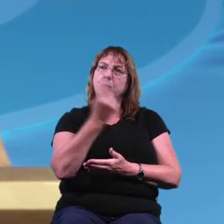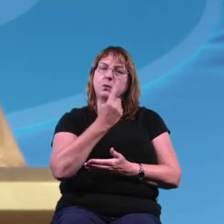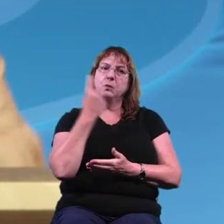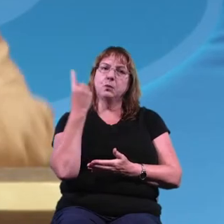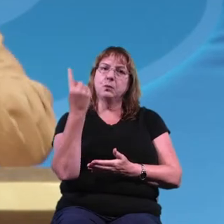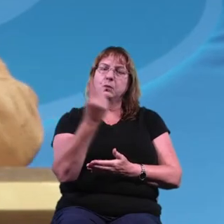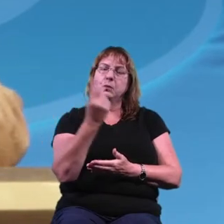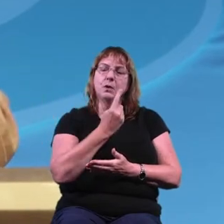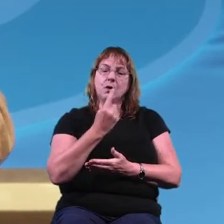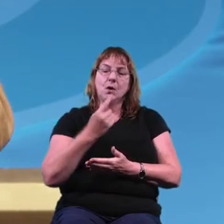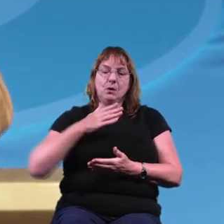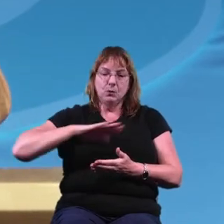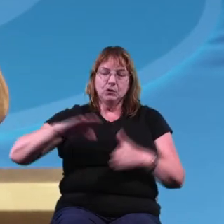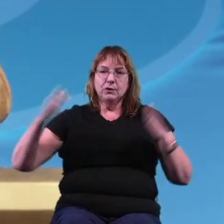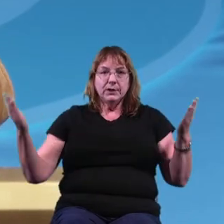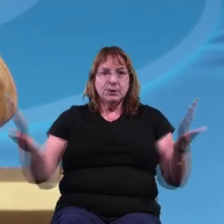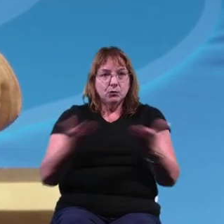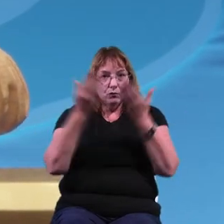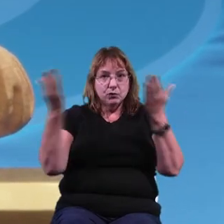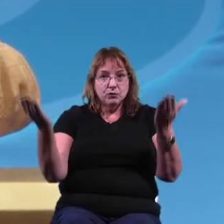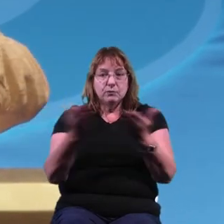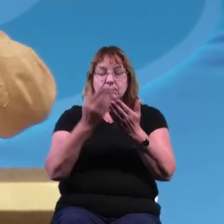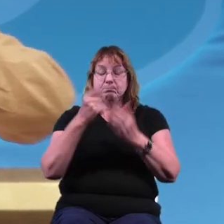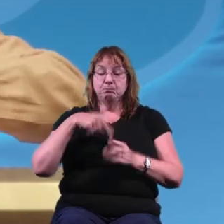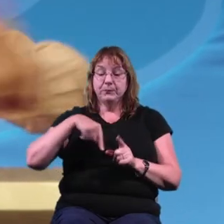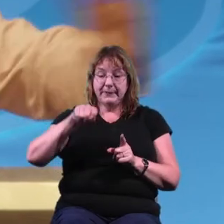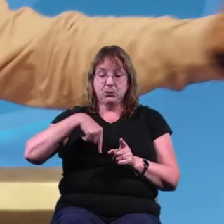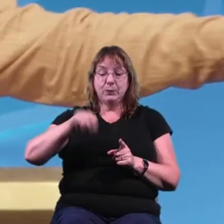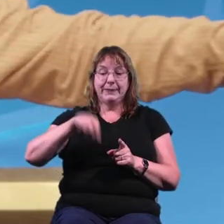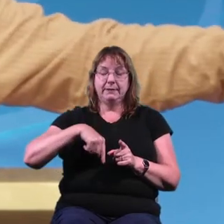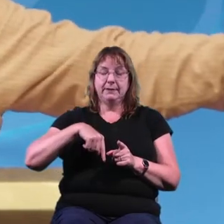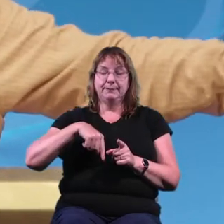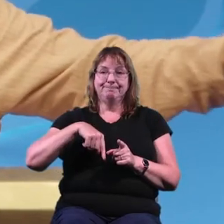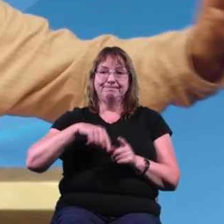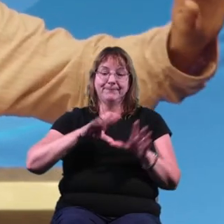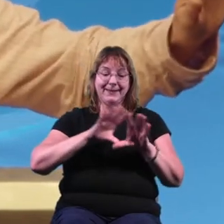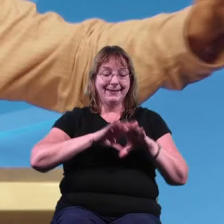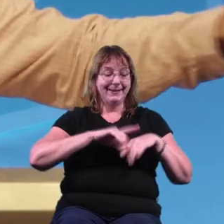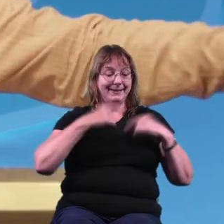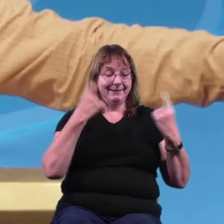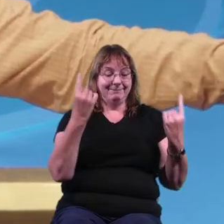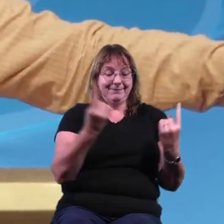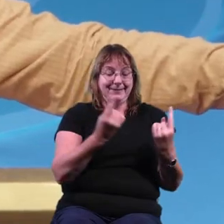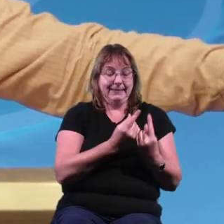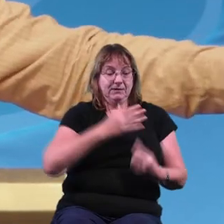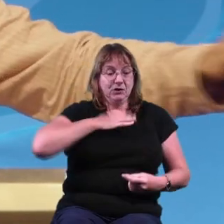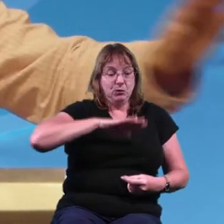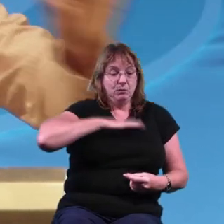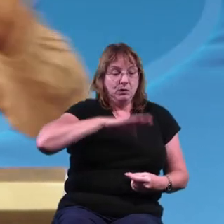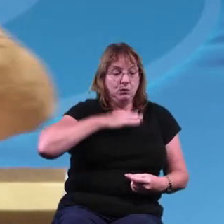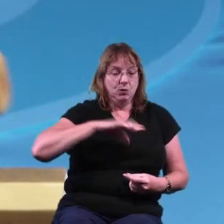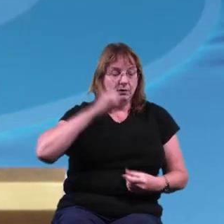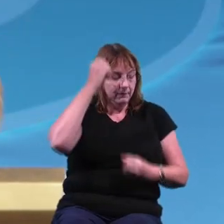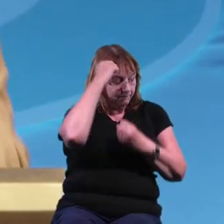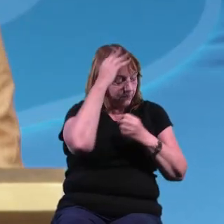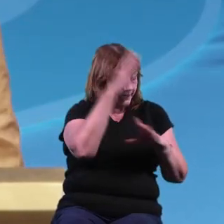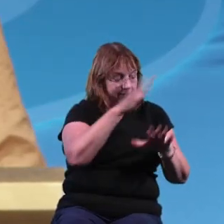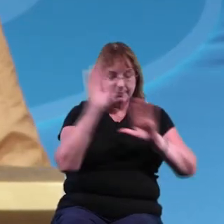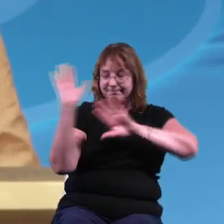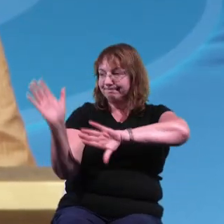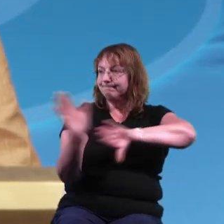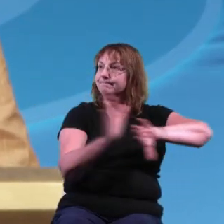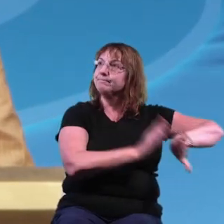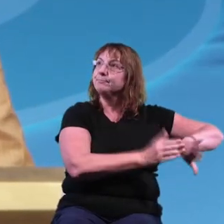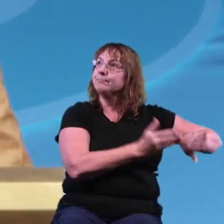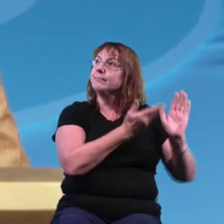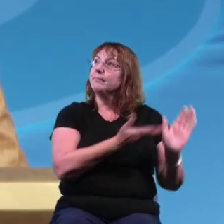Let me encourage you for 1 week to forget about all the things you might want and come before God